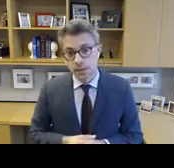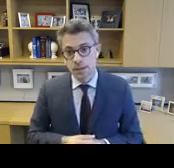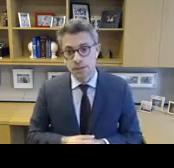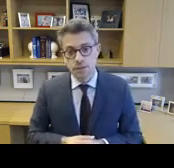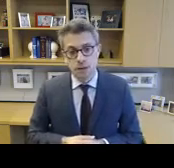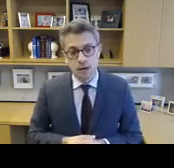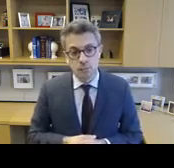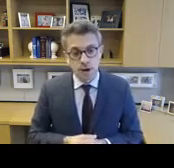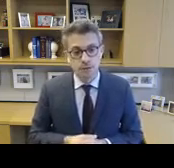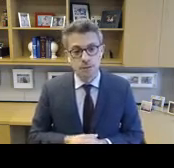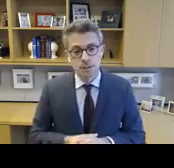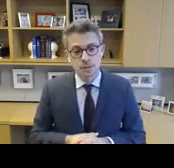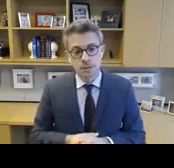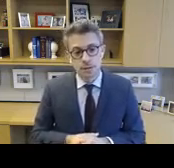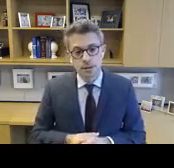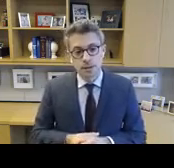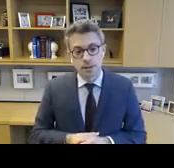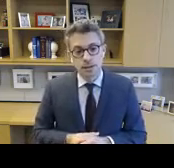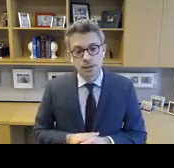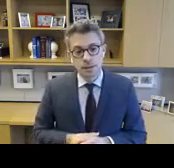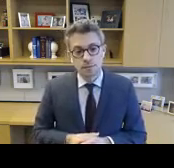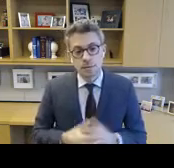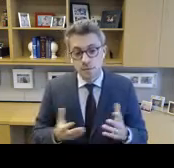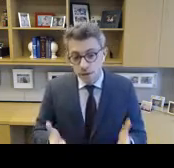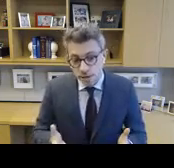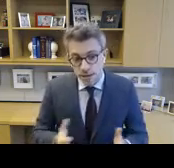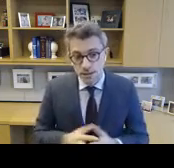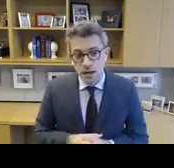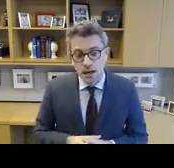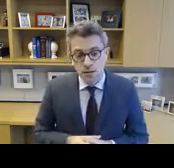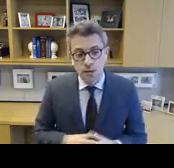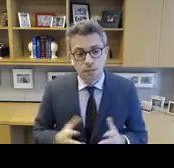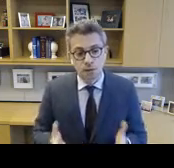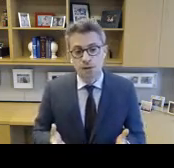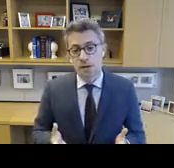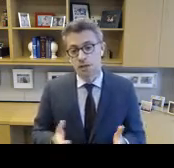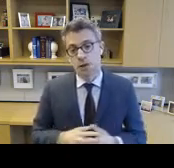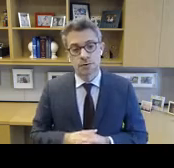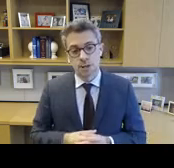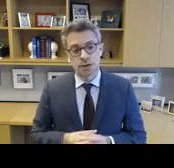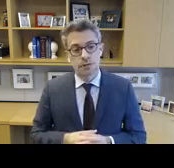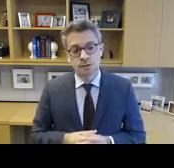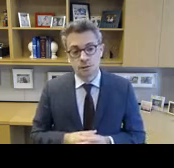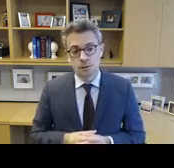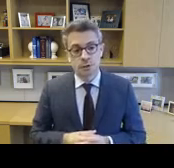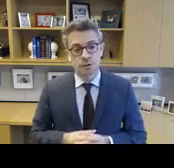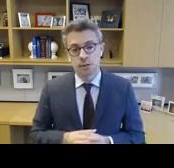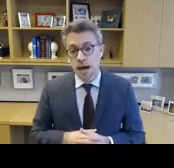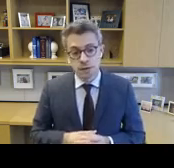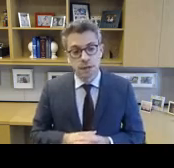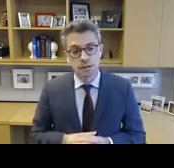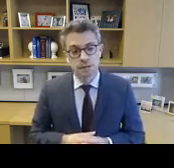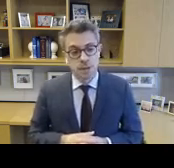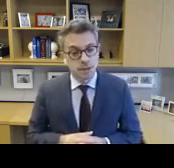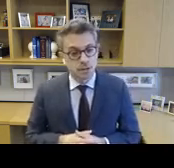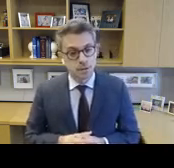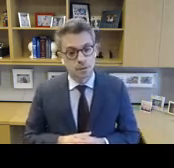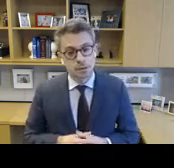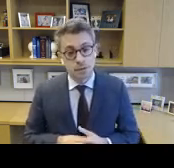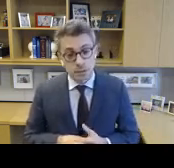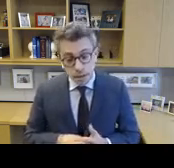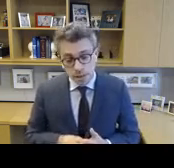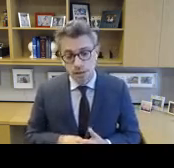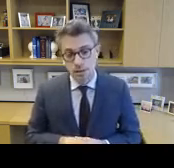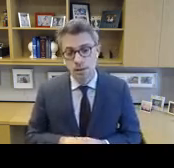and legal needs for nonprofits. $5,000. We can build the next generation of diverse justice advocates with an